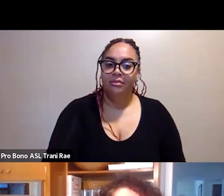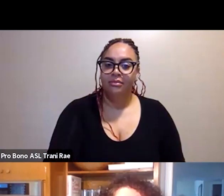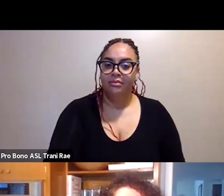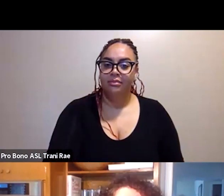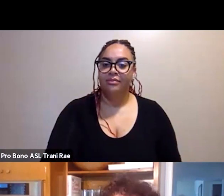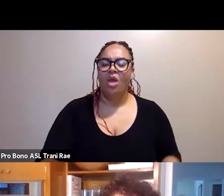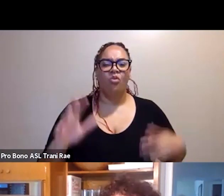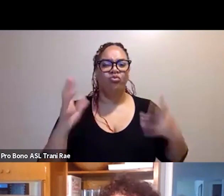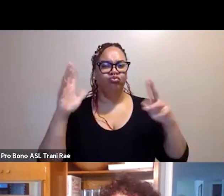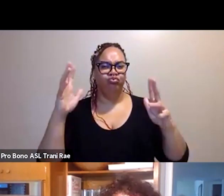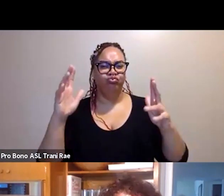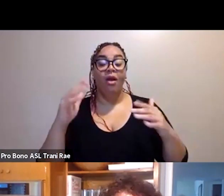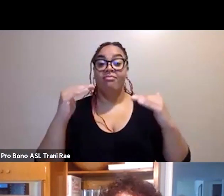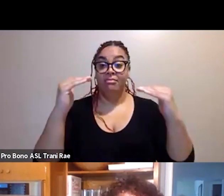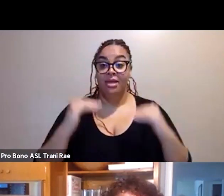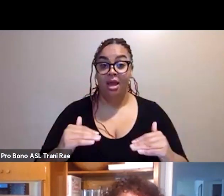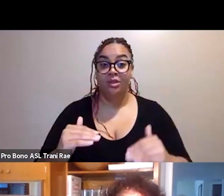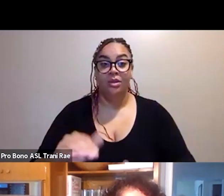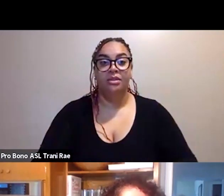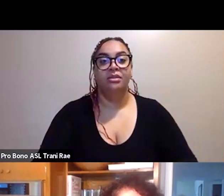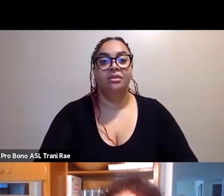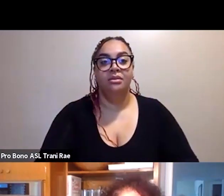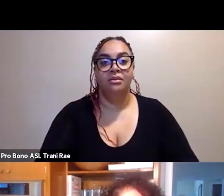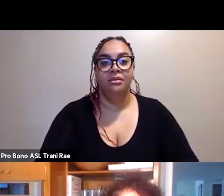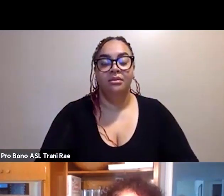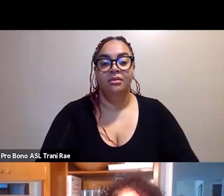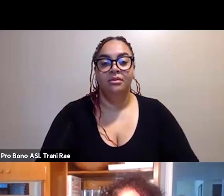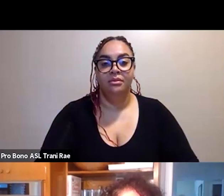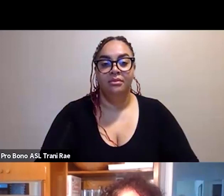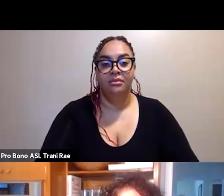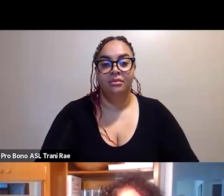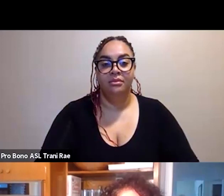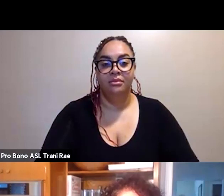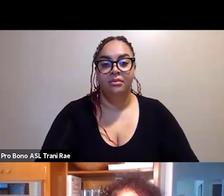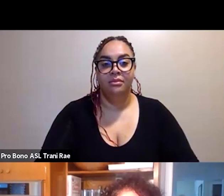And the next one is Daily Minefield.